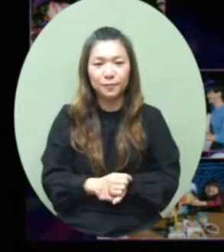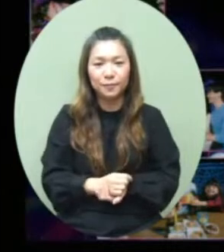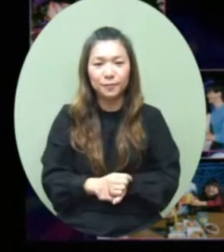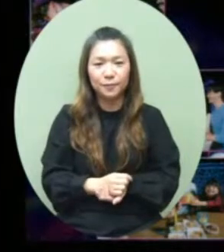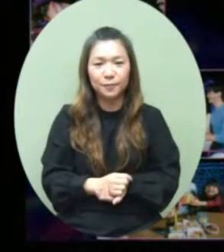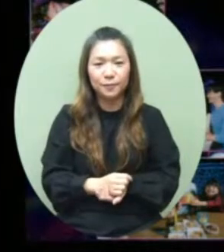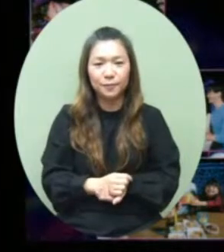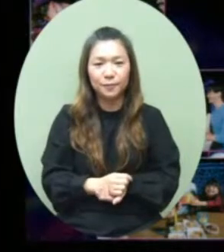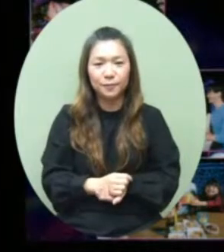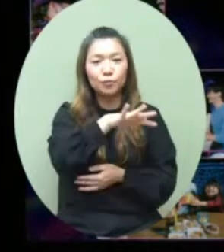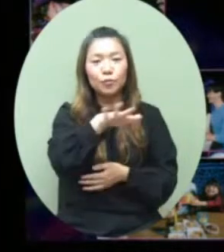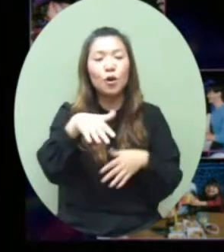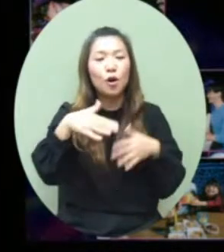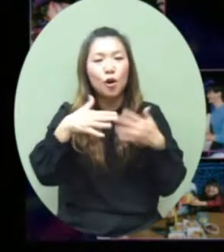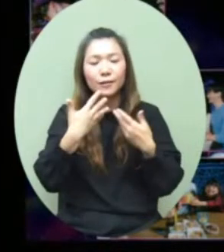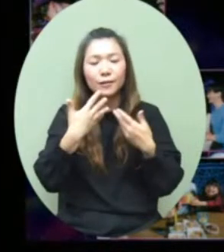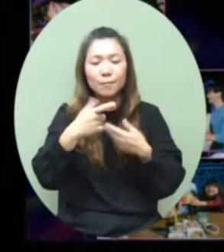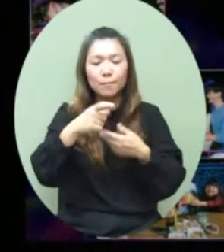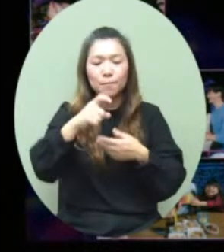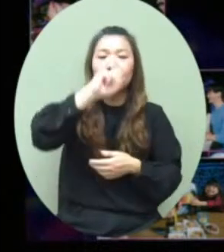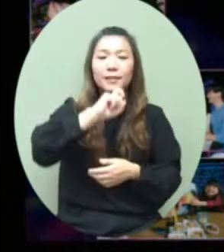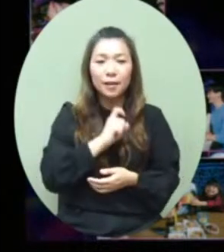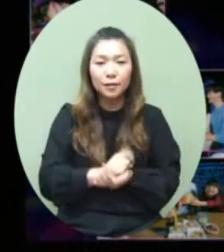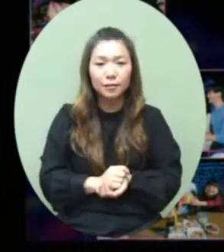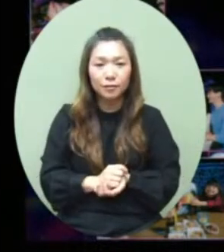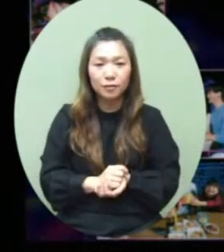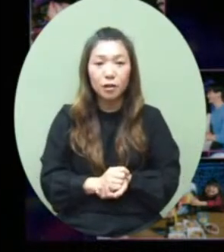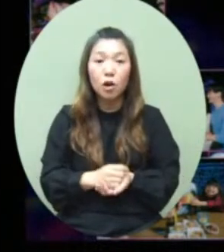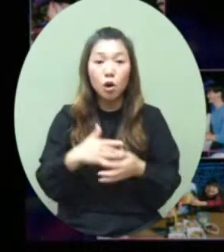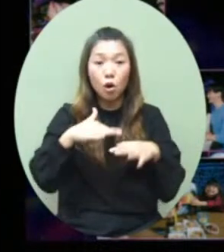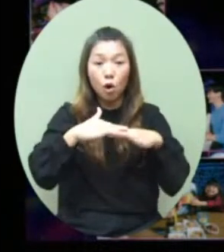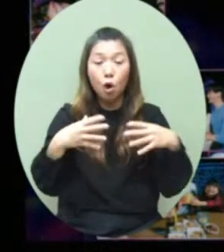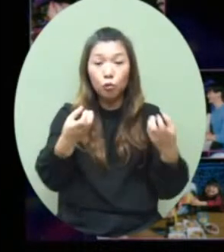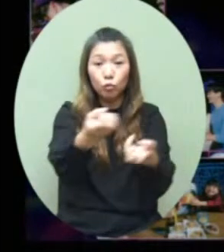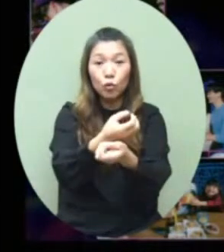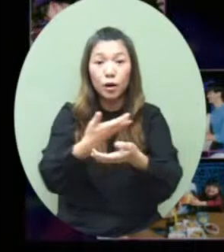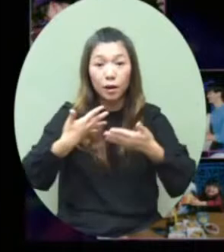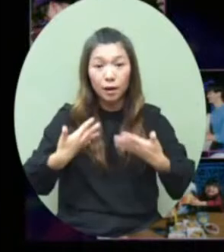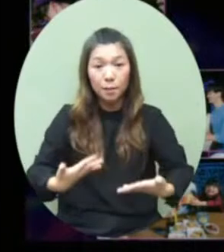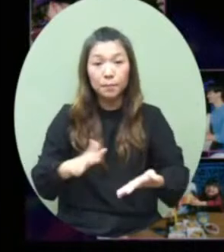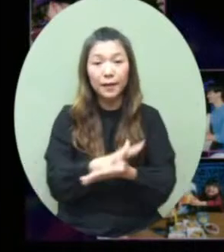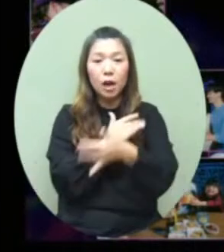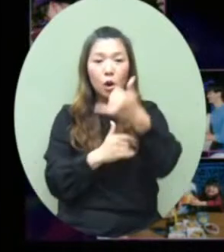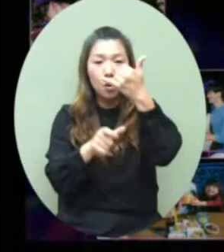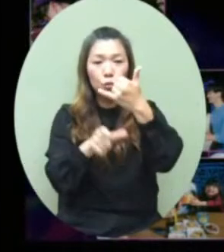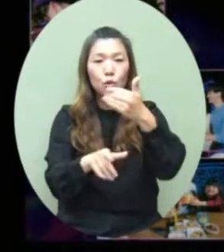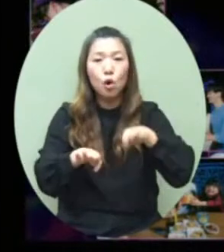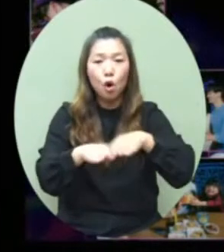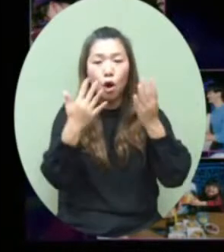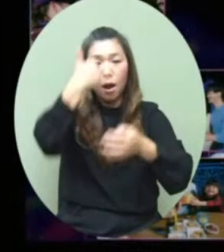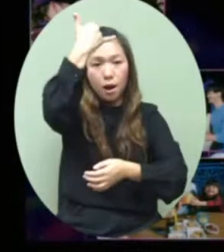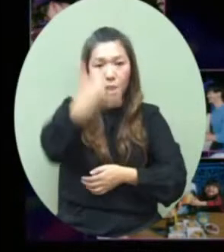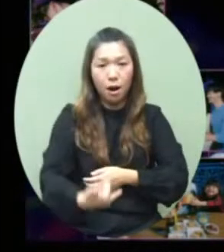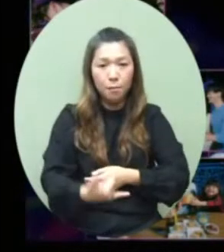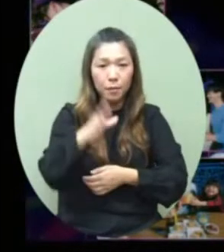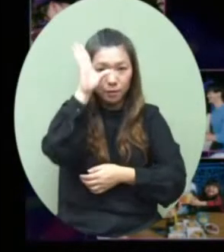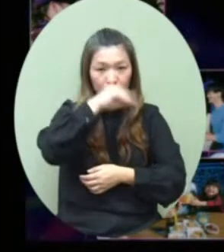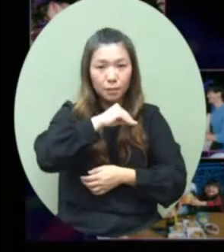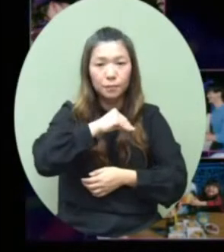it not only works on environmental conservation, it also brings a lot of happy memories to the citizens of Hong